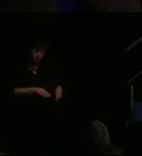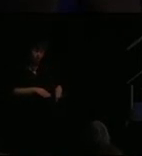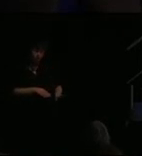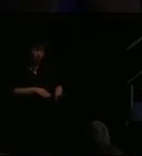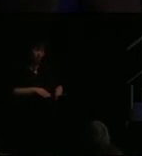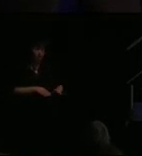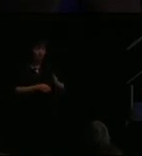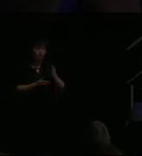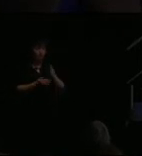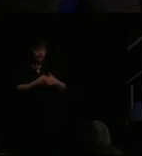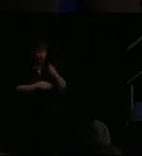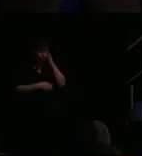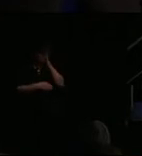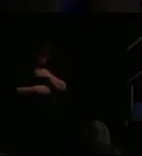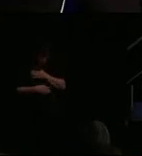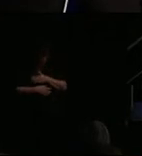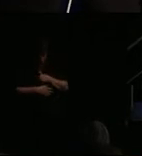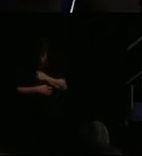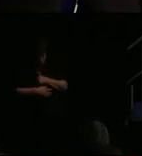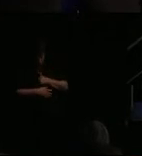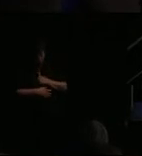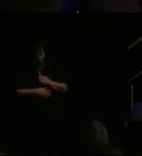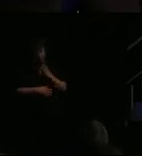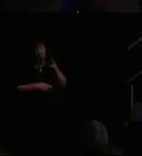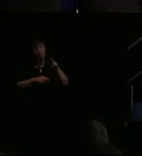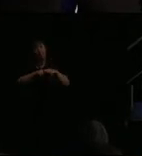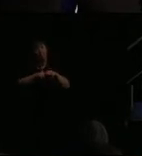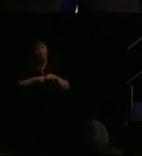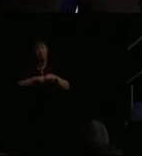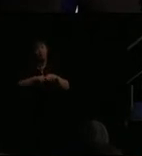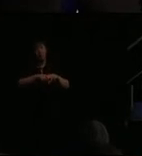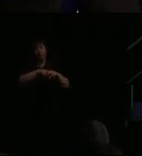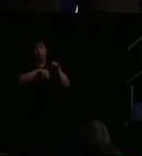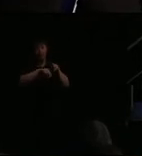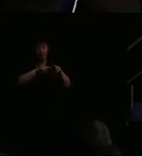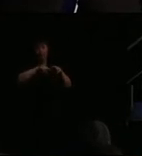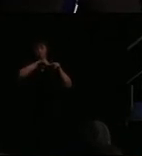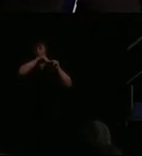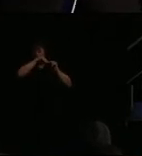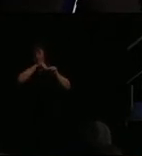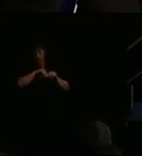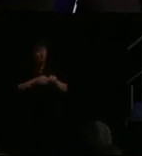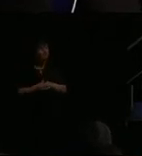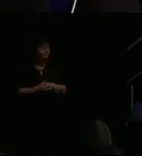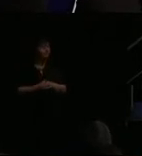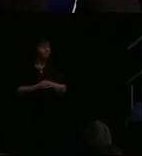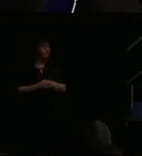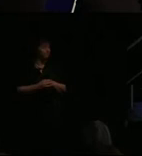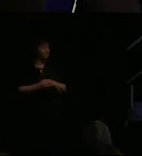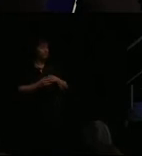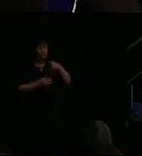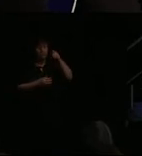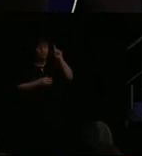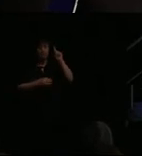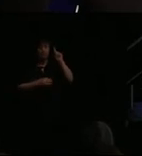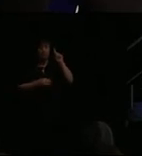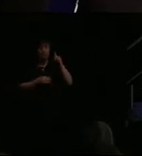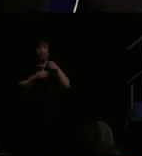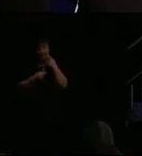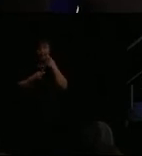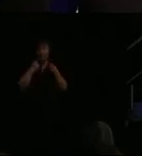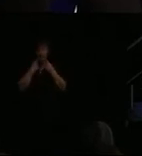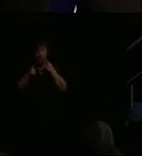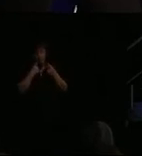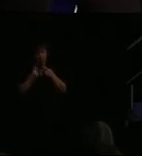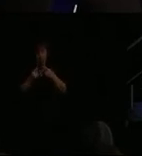I was sorry and I went to my dad, he kissed my hands. So God is in the detail,